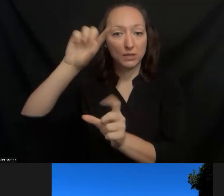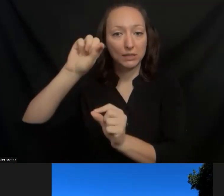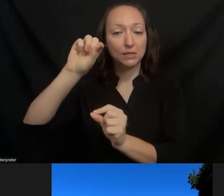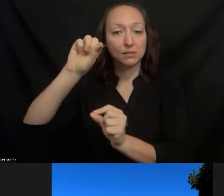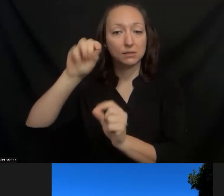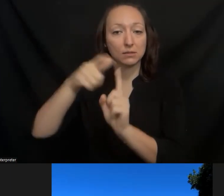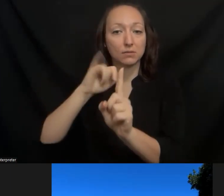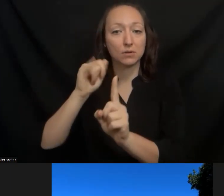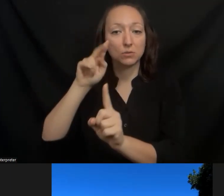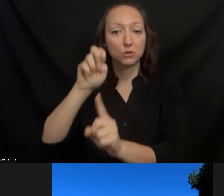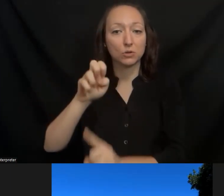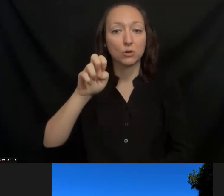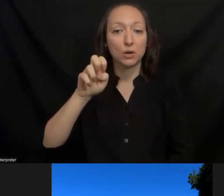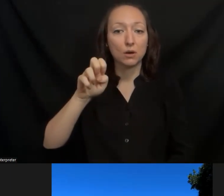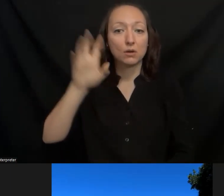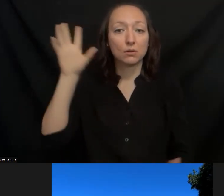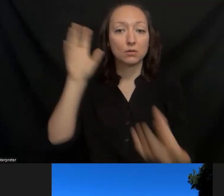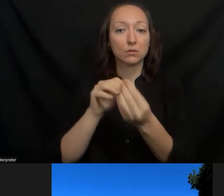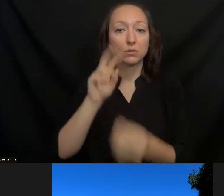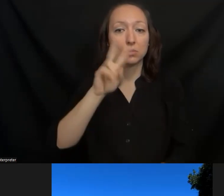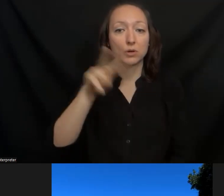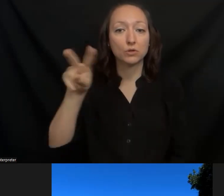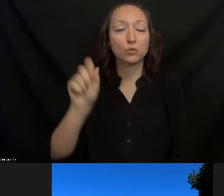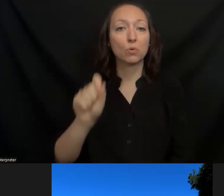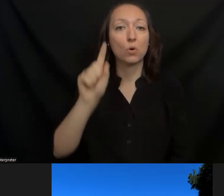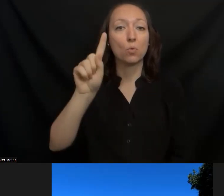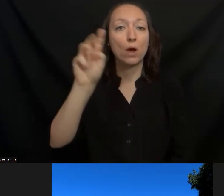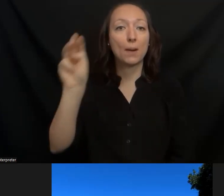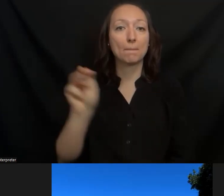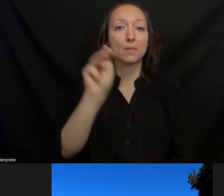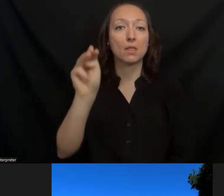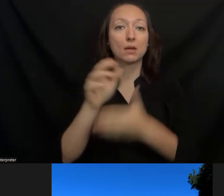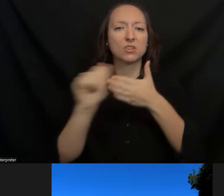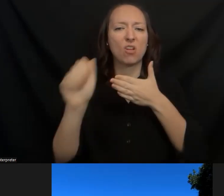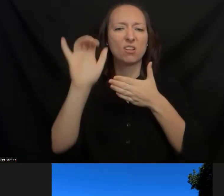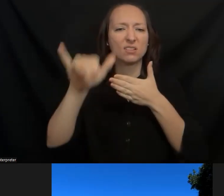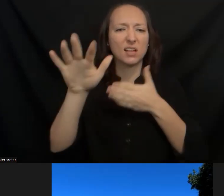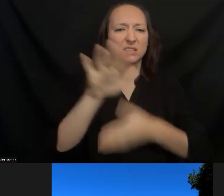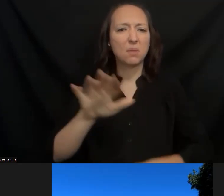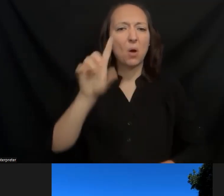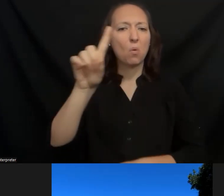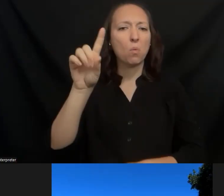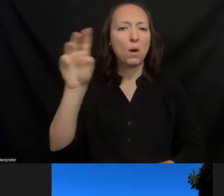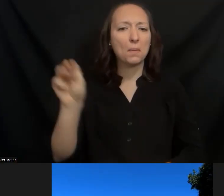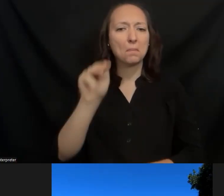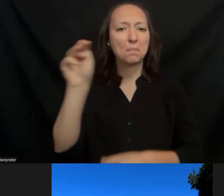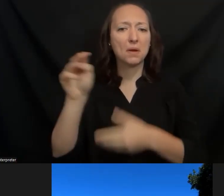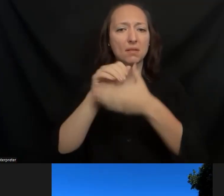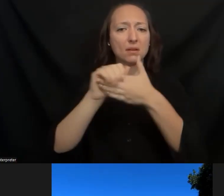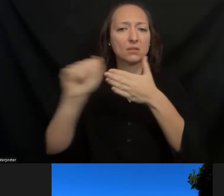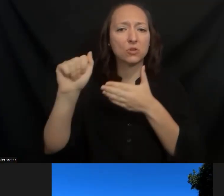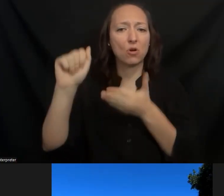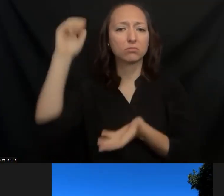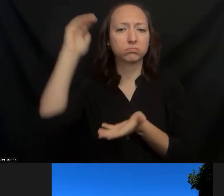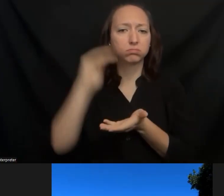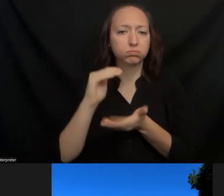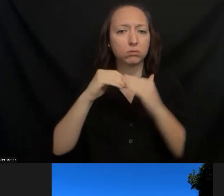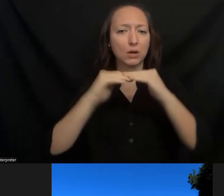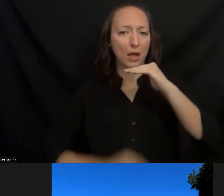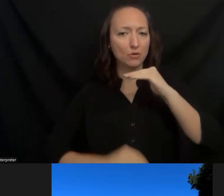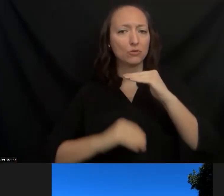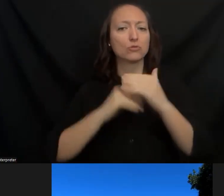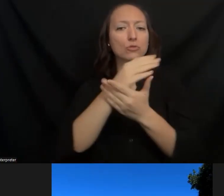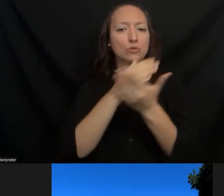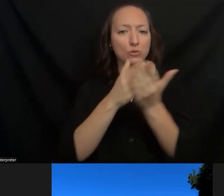$22.1 million. That is about $1 million lower than the budget for the month. However, I will note that collections so far in July have been